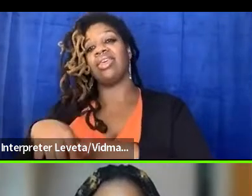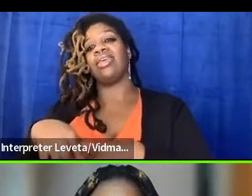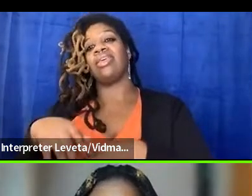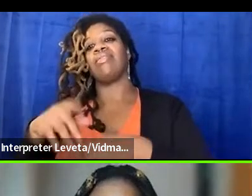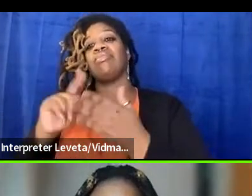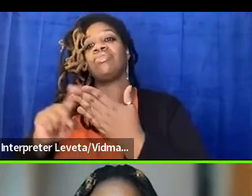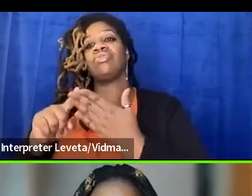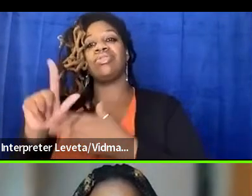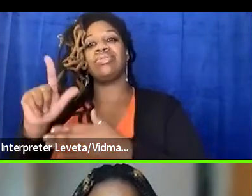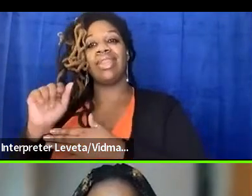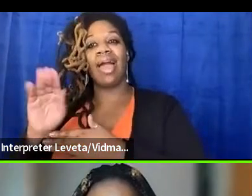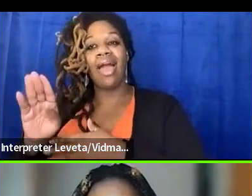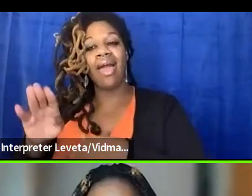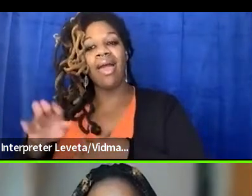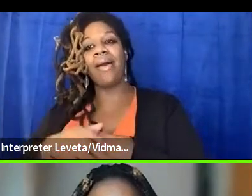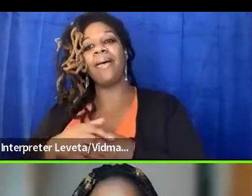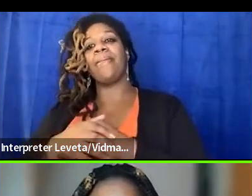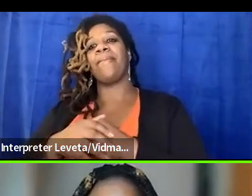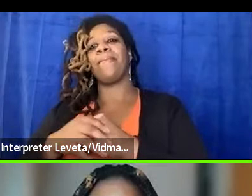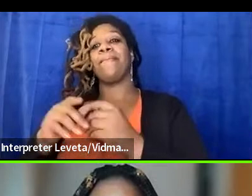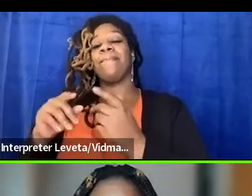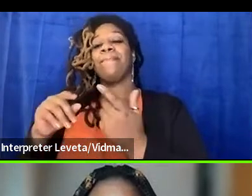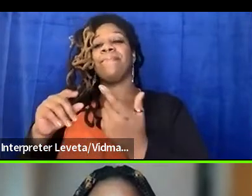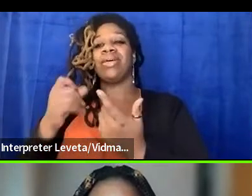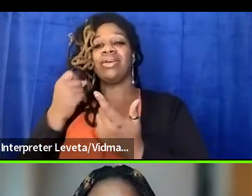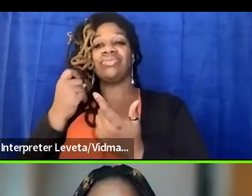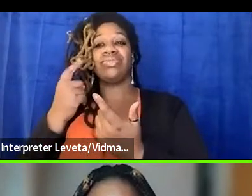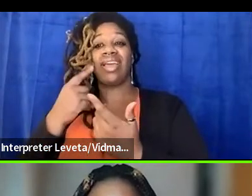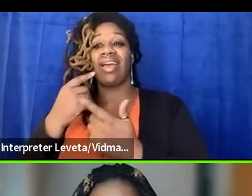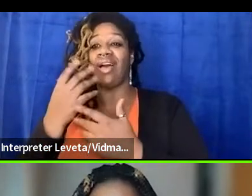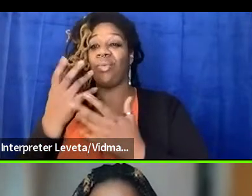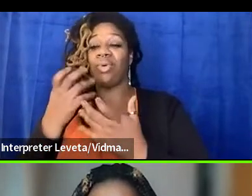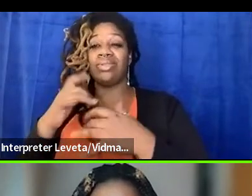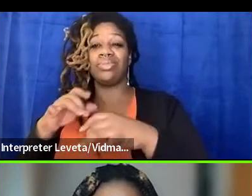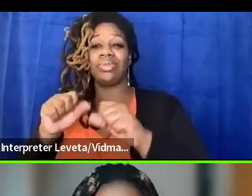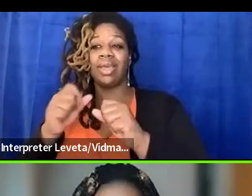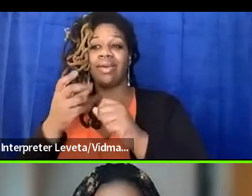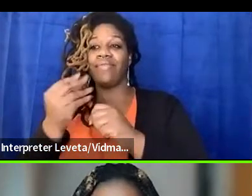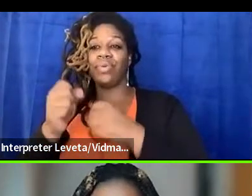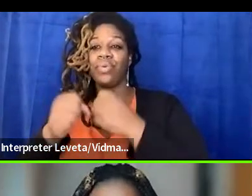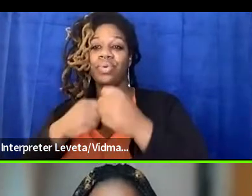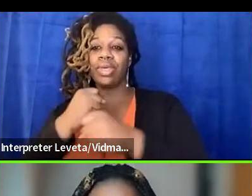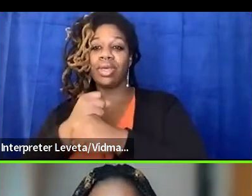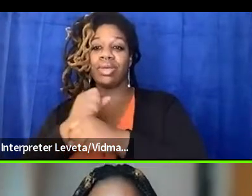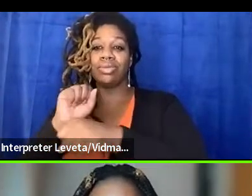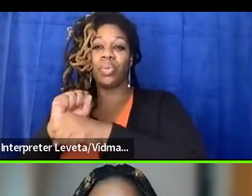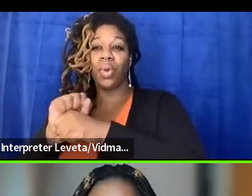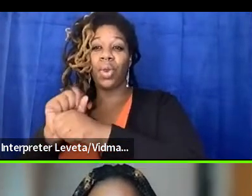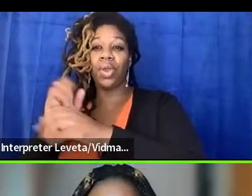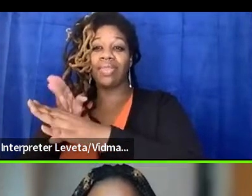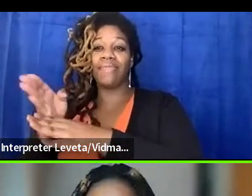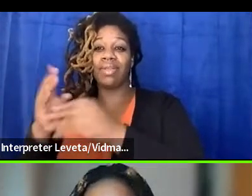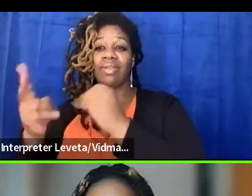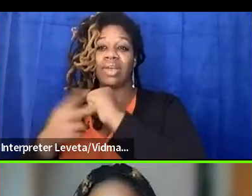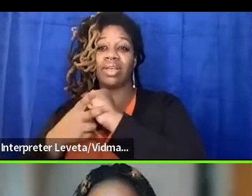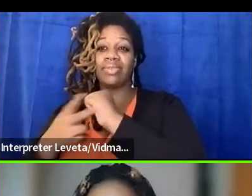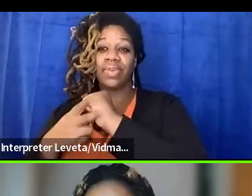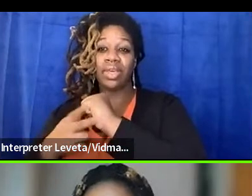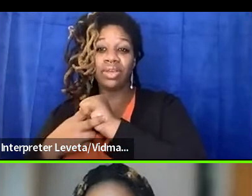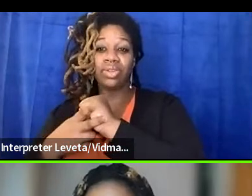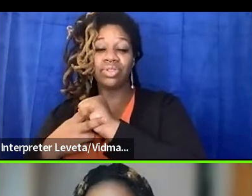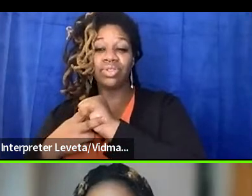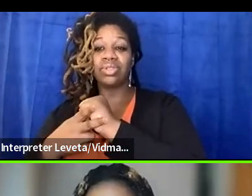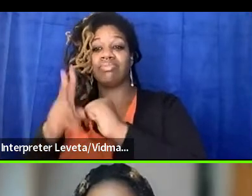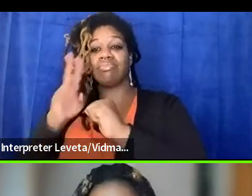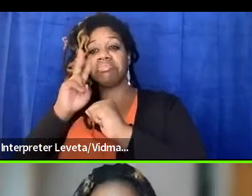grad school. So I knew I wanted to take a couple of years to maybe work in the field of conservation and see if working in the